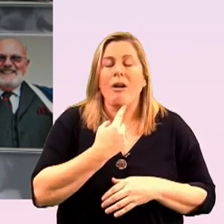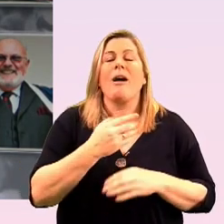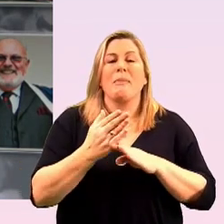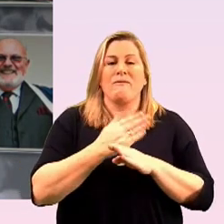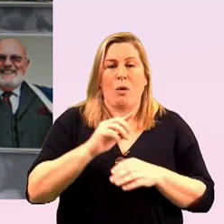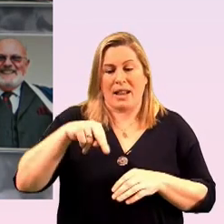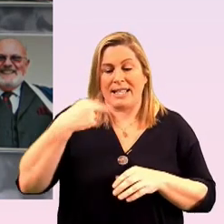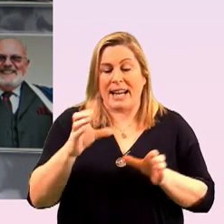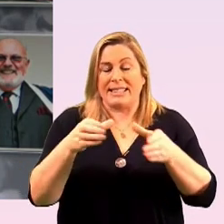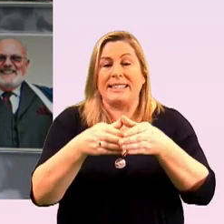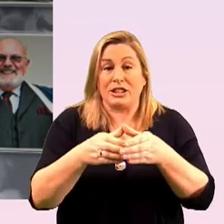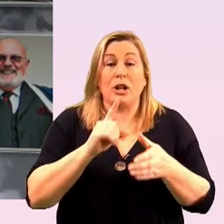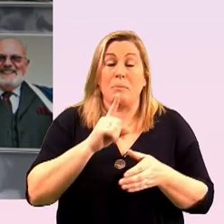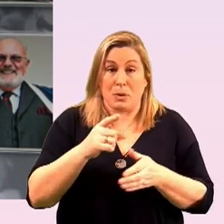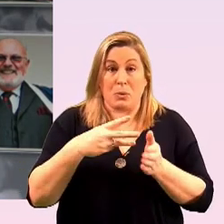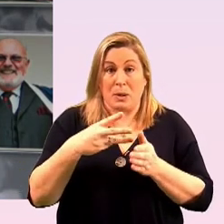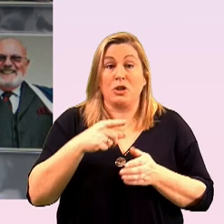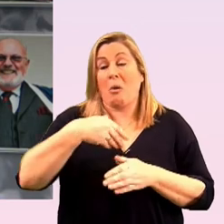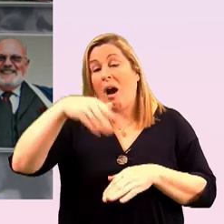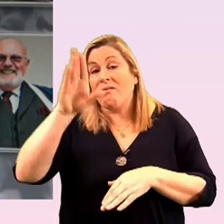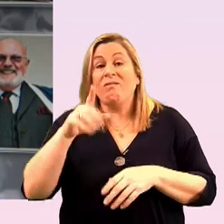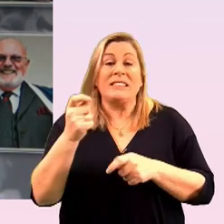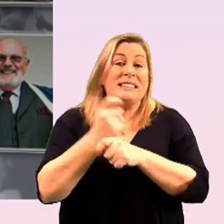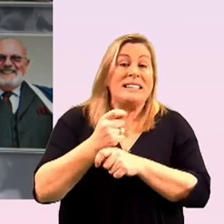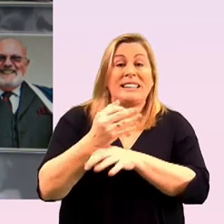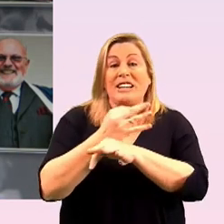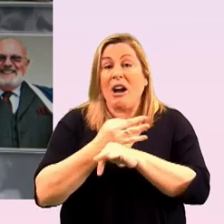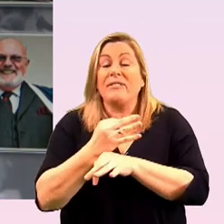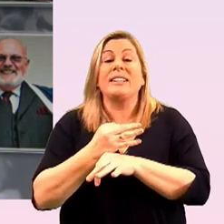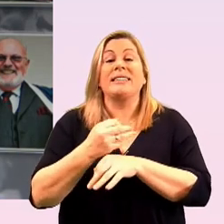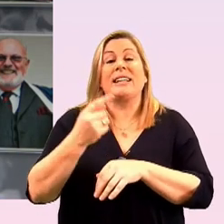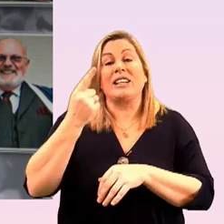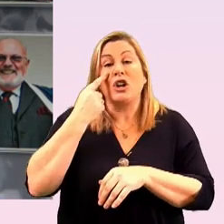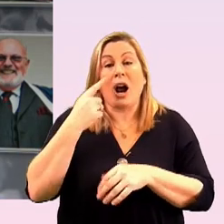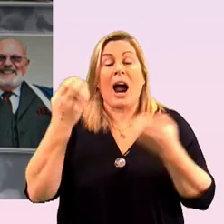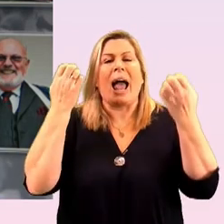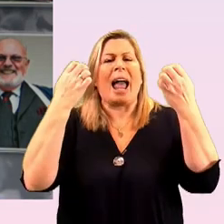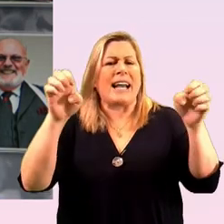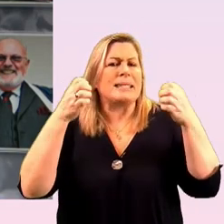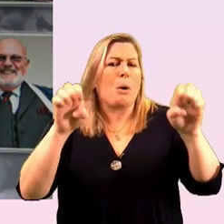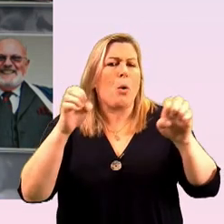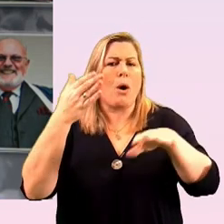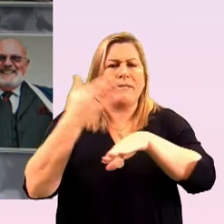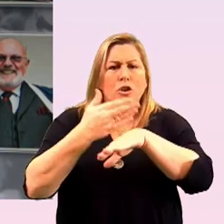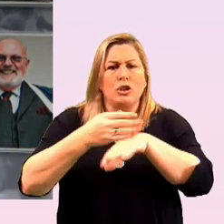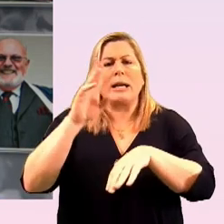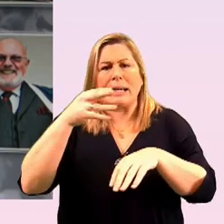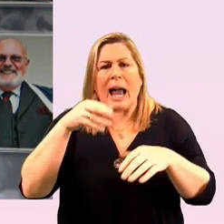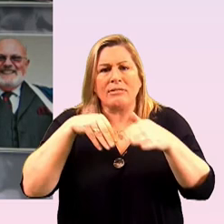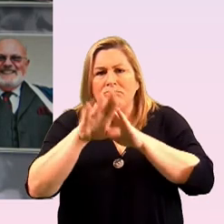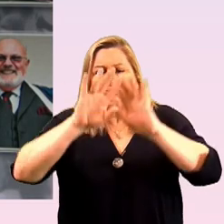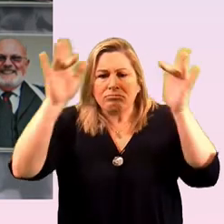starts. But while we do so, get yourself a tea or a coffee and check out our expo function, where you can see a lot of our community